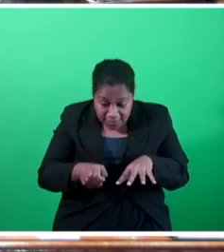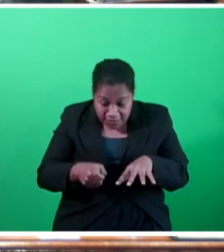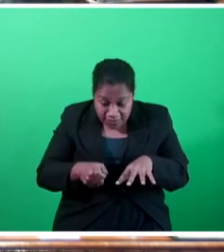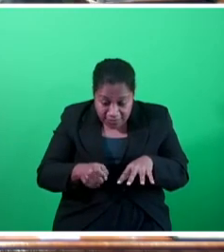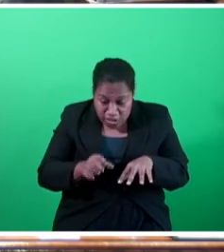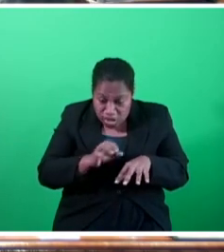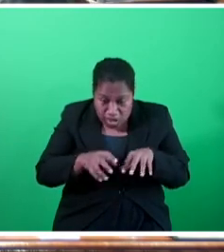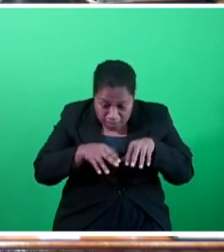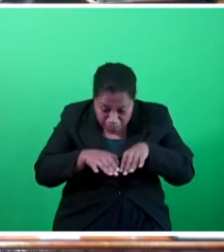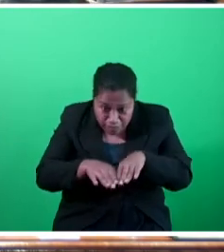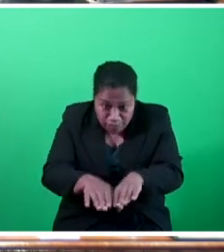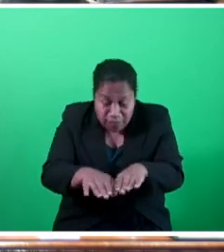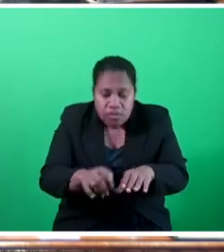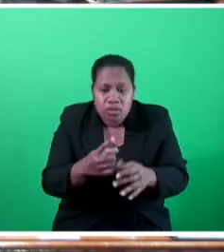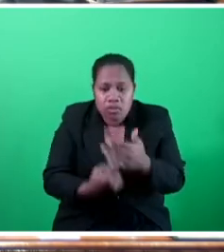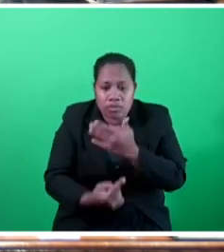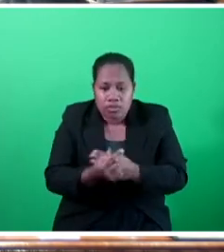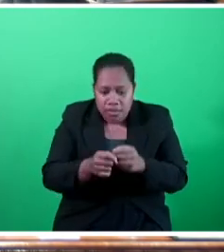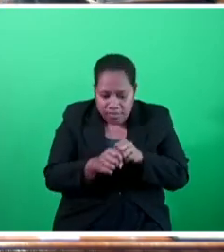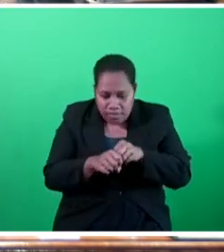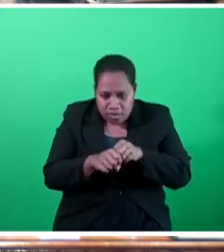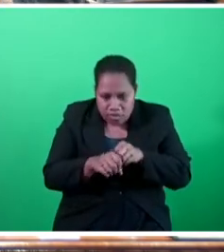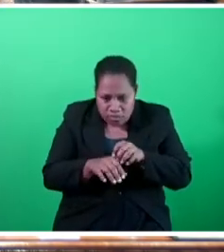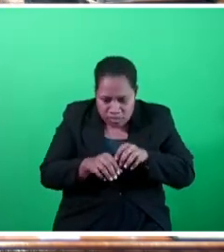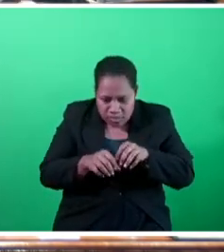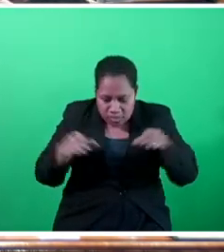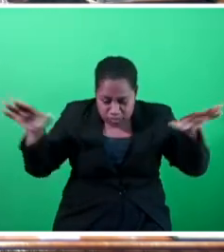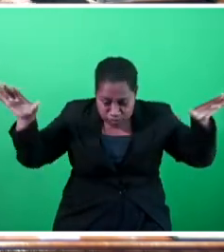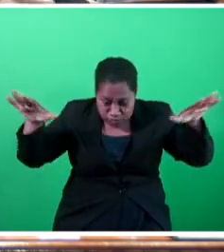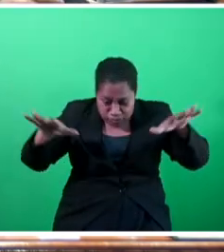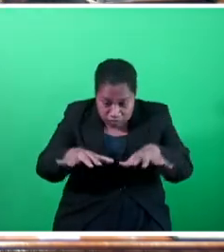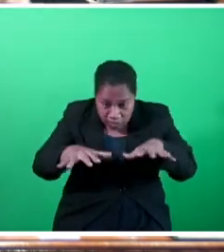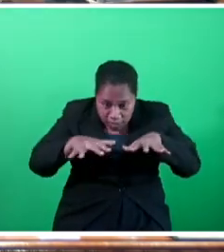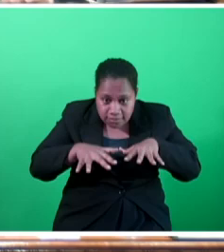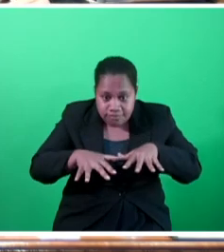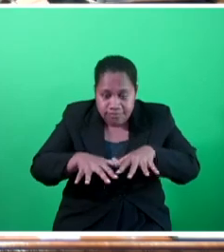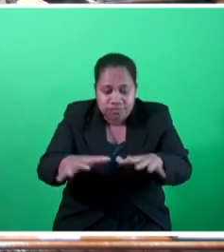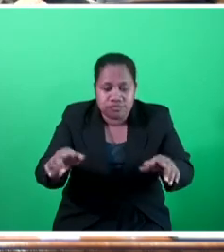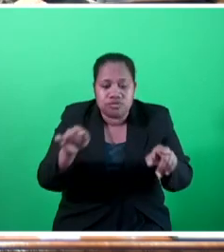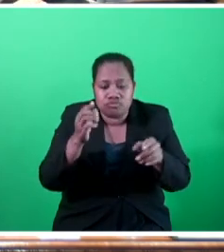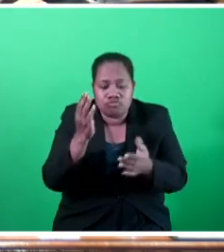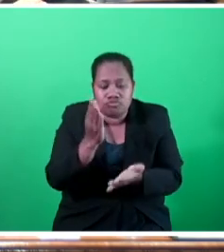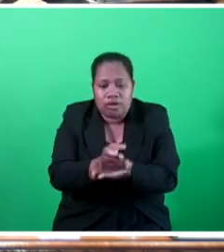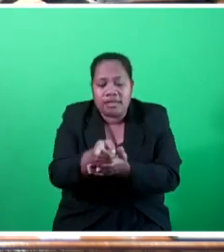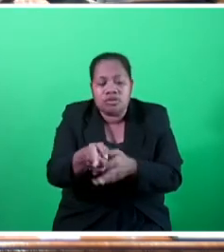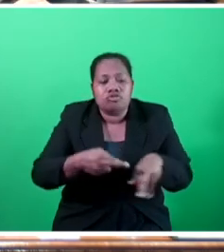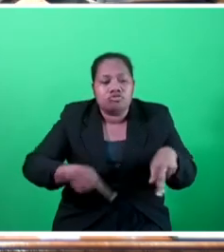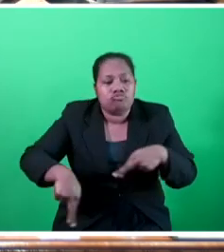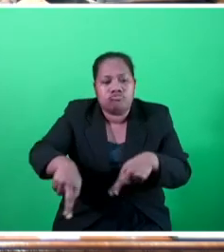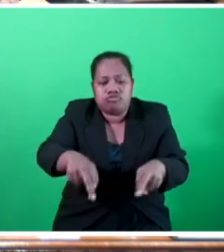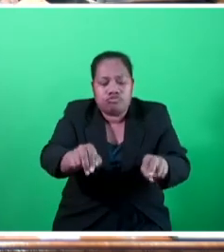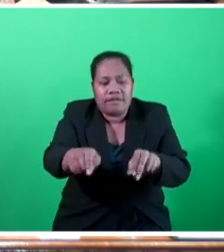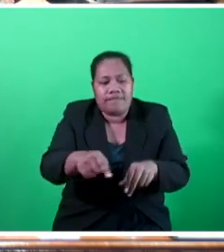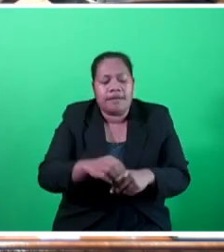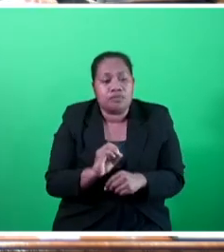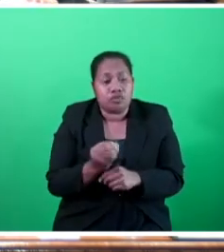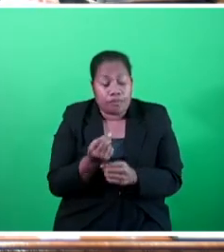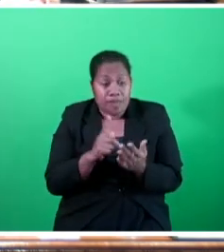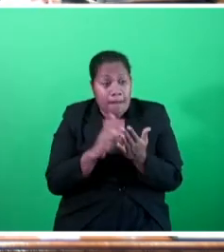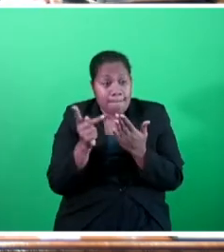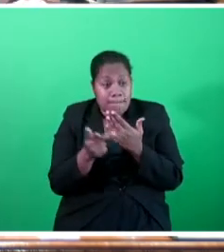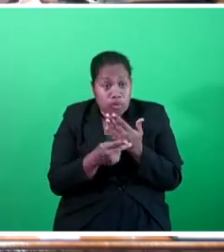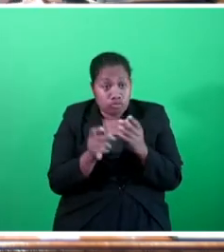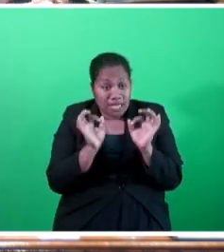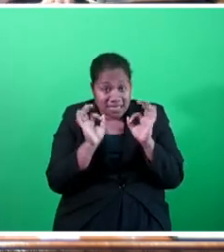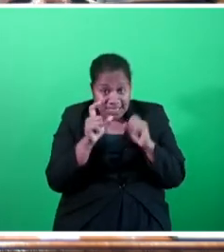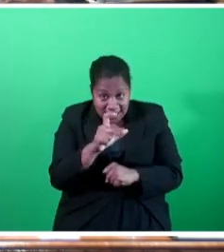the beyond the river banks. Now, Mr. Speaker, sir, the Project C, if I could also talk about Project C, Mr.